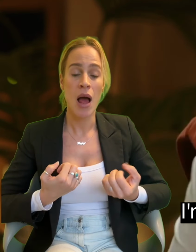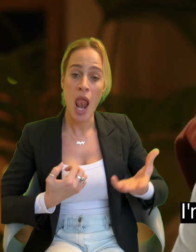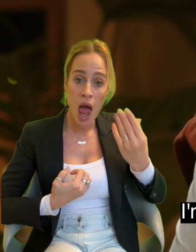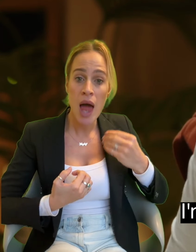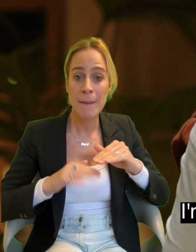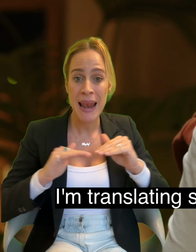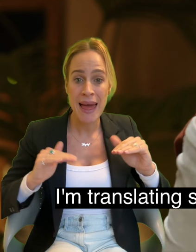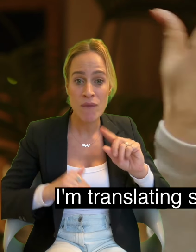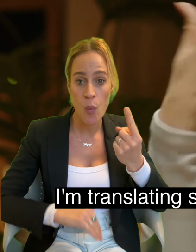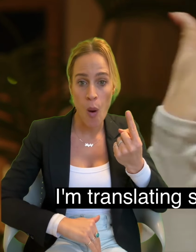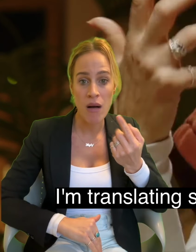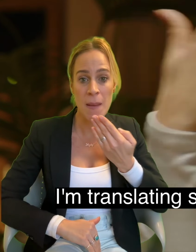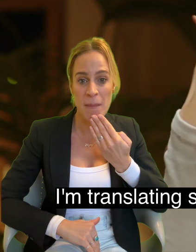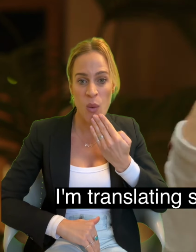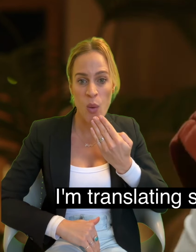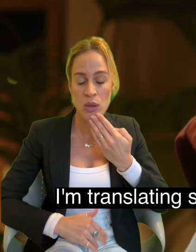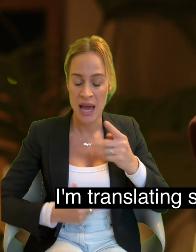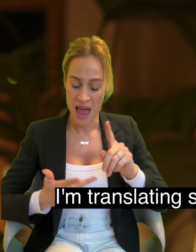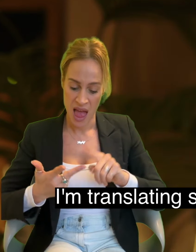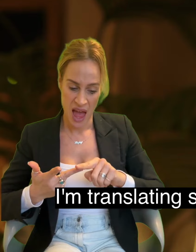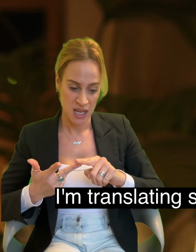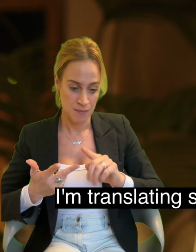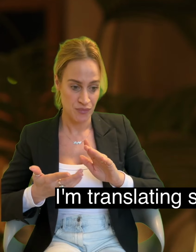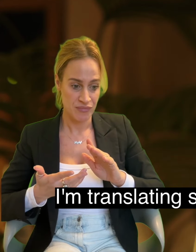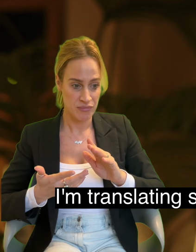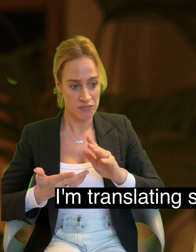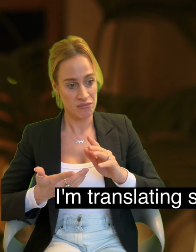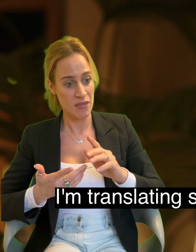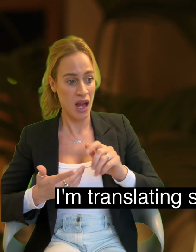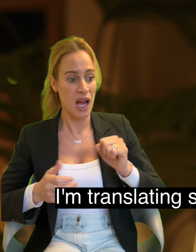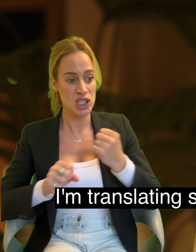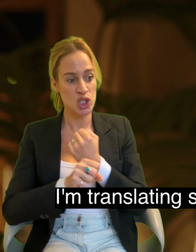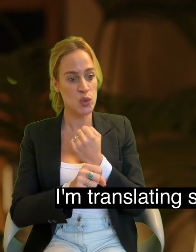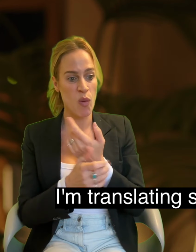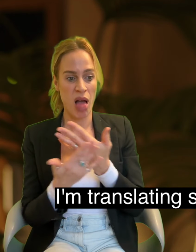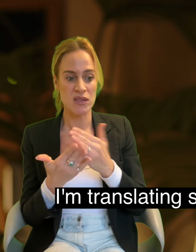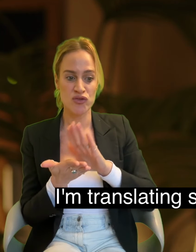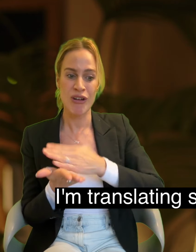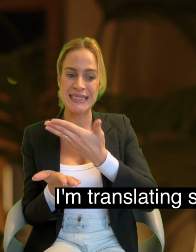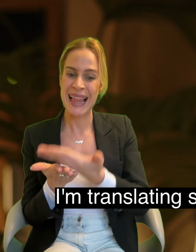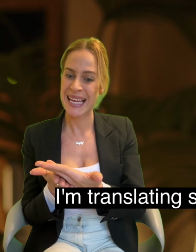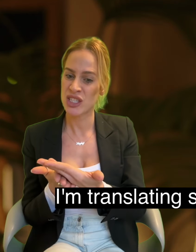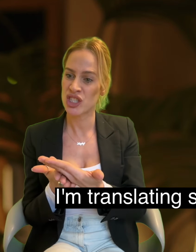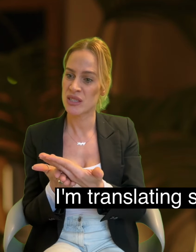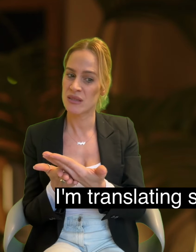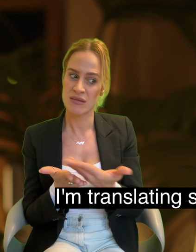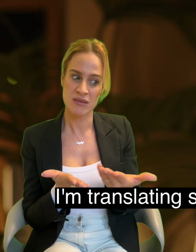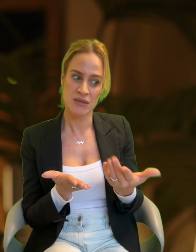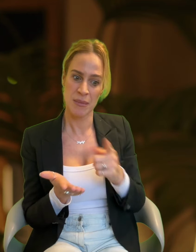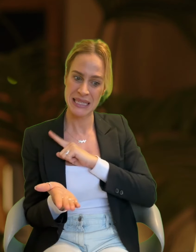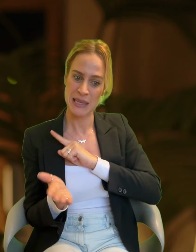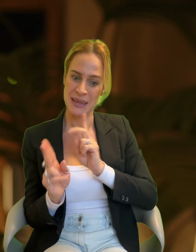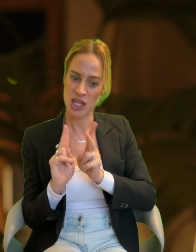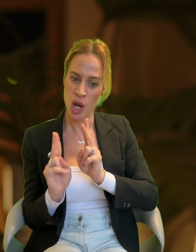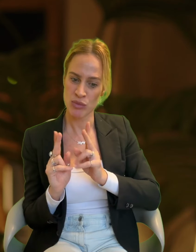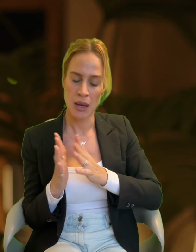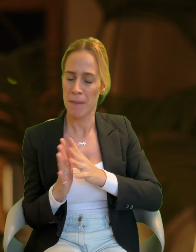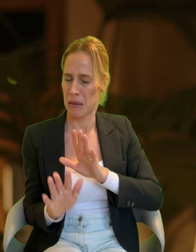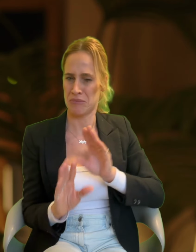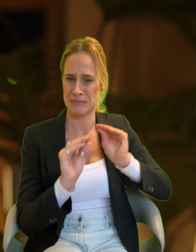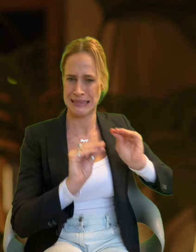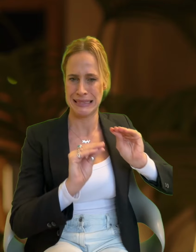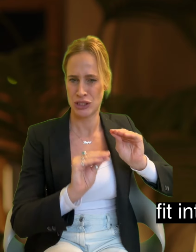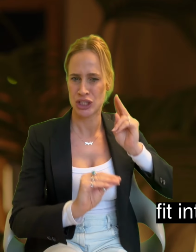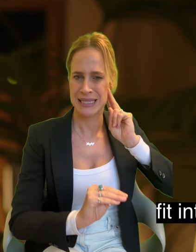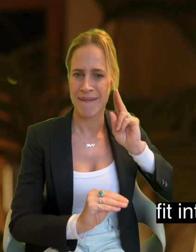bored, and I'm translating some of the things I'm learning into sign language, but I'm not that. I'm not teaching the deaf community. They were trying to make